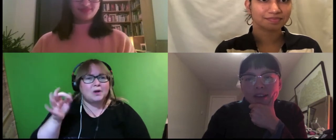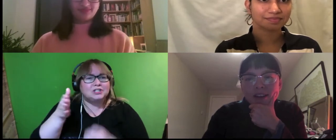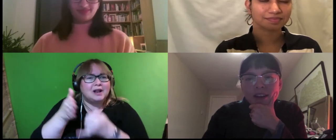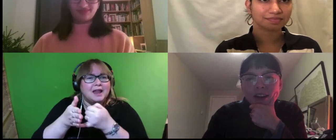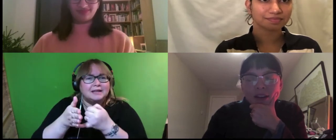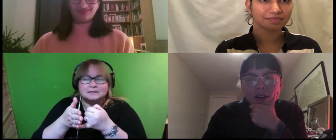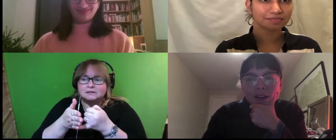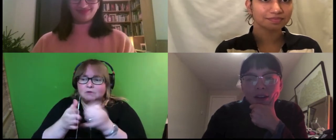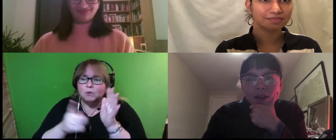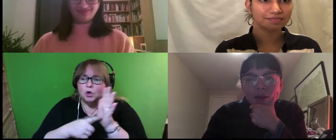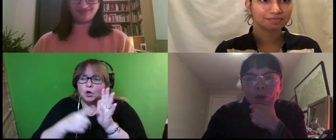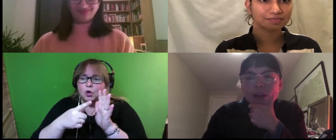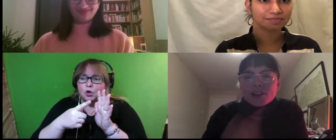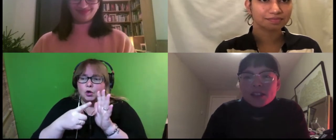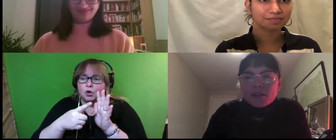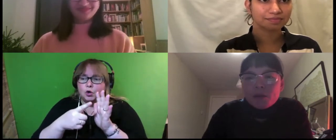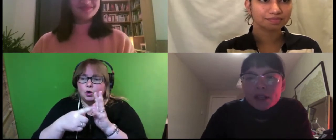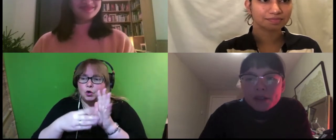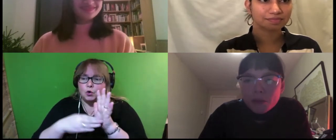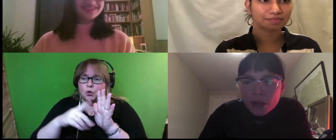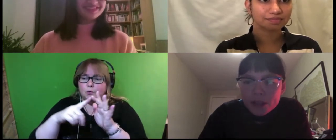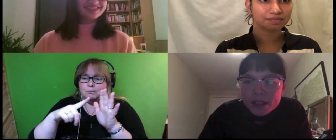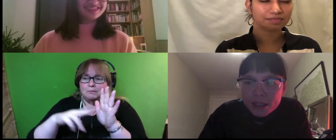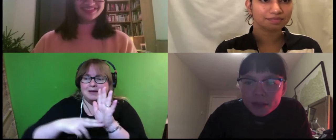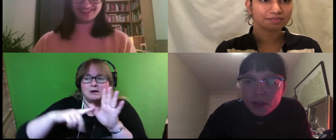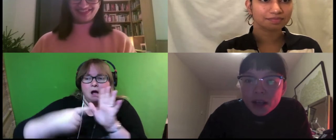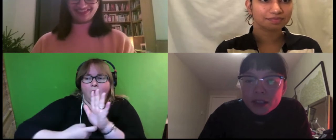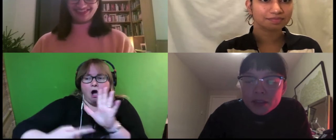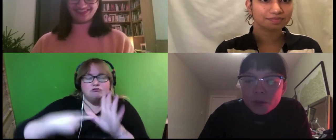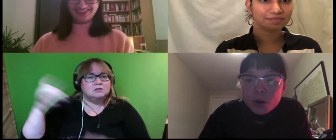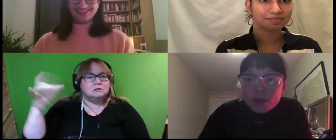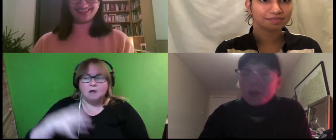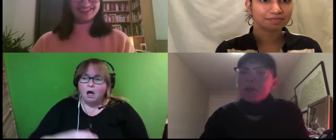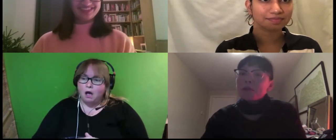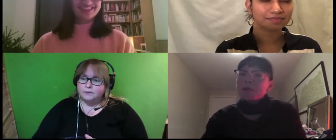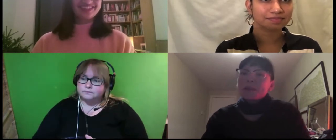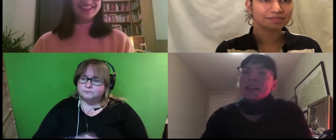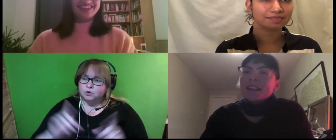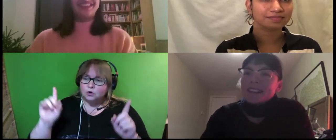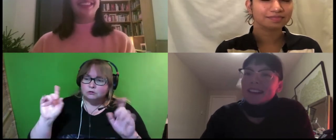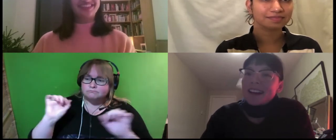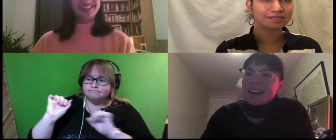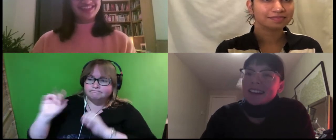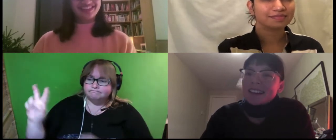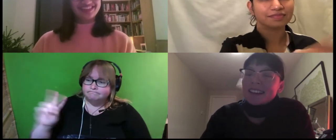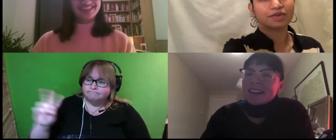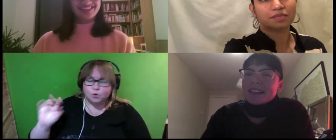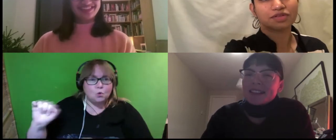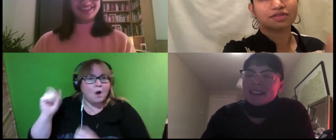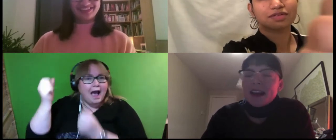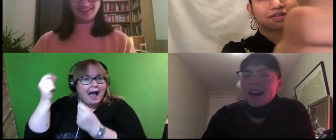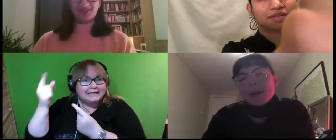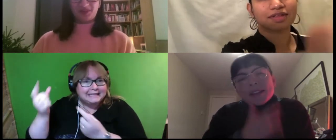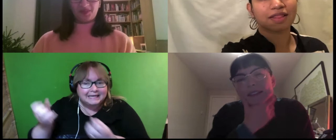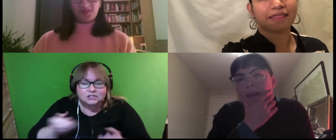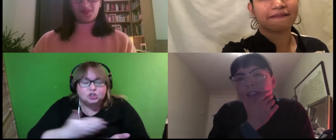Luminara Star. What reactions have Amrita and Priya received to their ideas and work from the art world? Yeah. Is it?